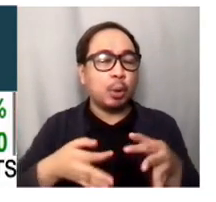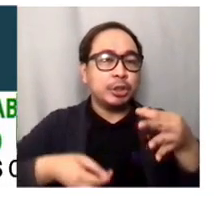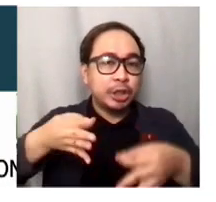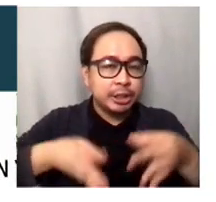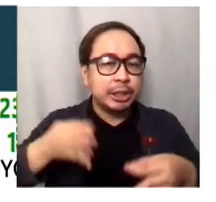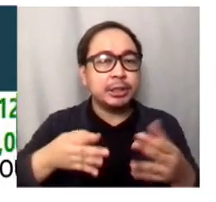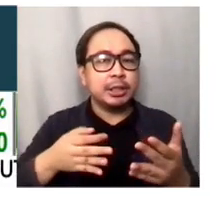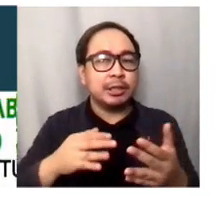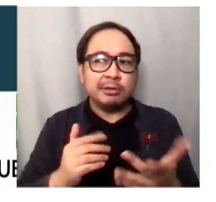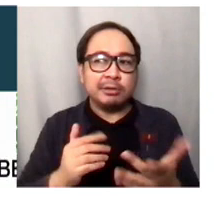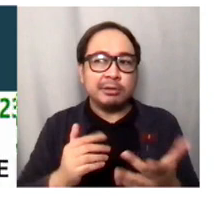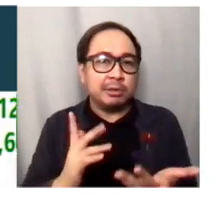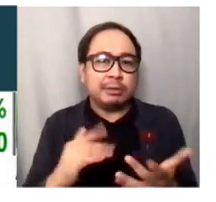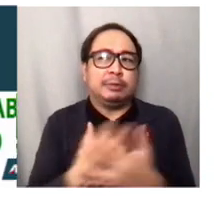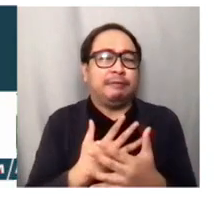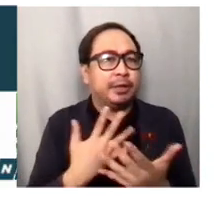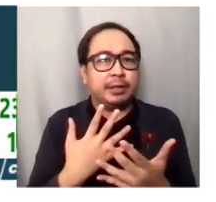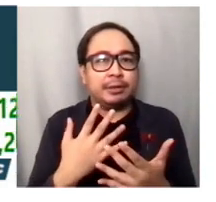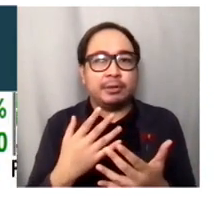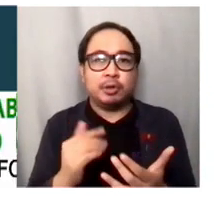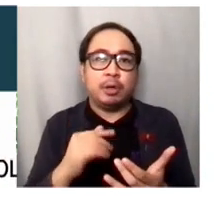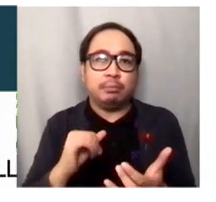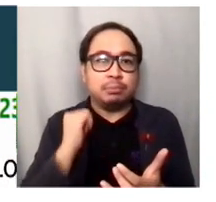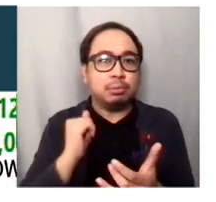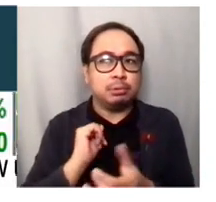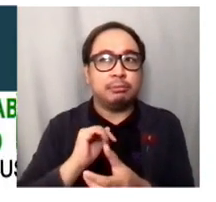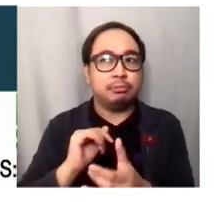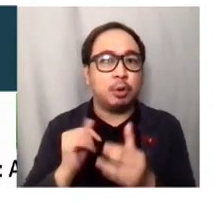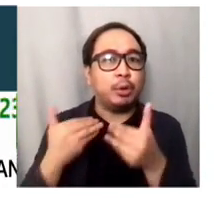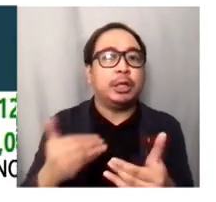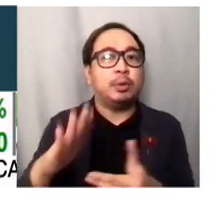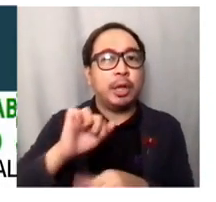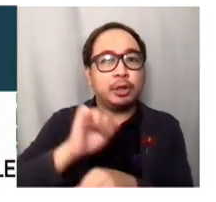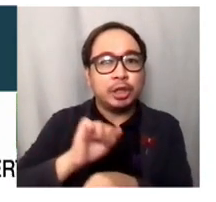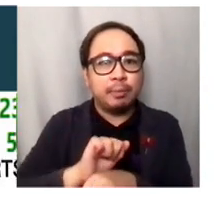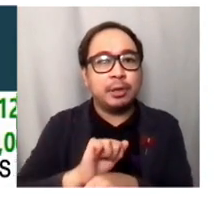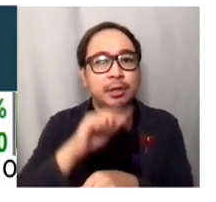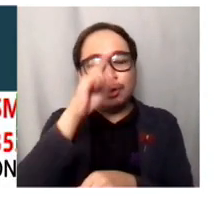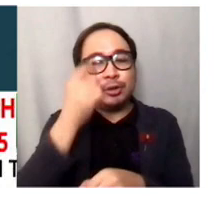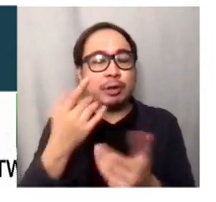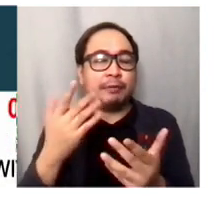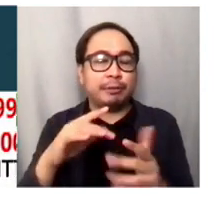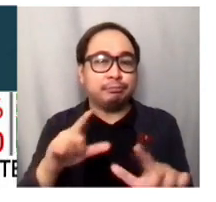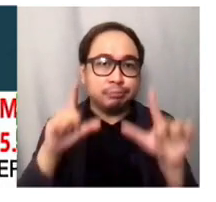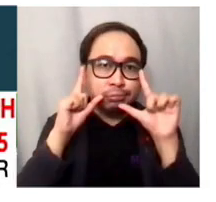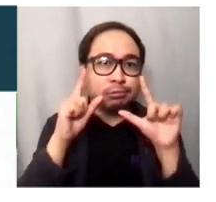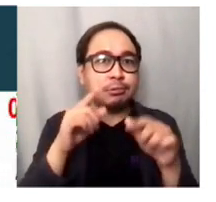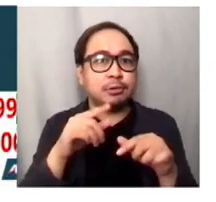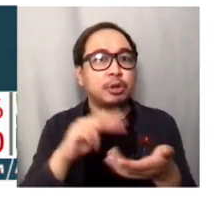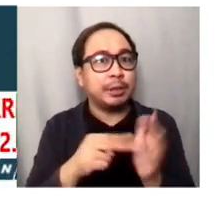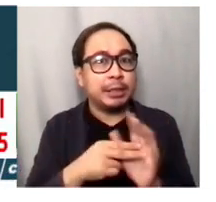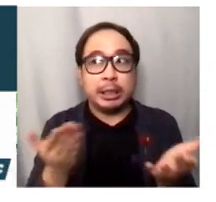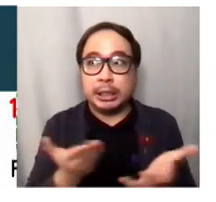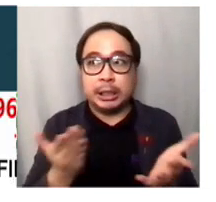their professional duty because of fear, threat, intimidation, or red tagging, then the country as a whole, our justice